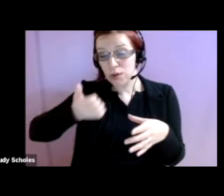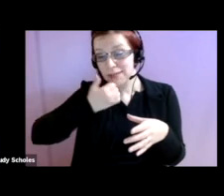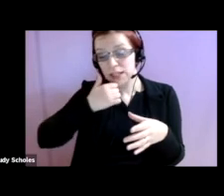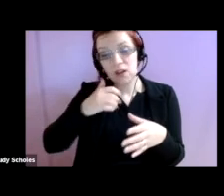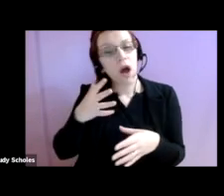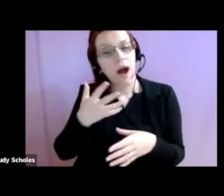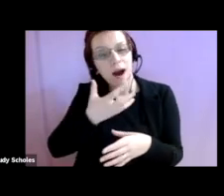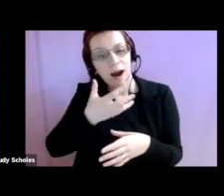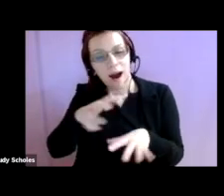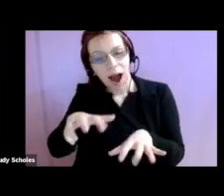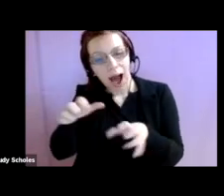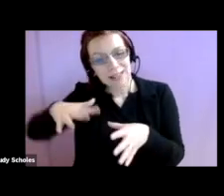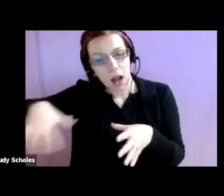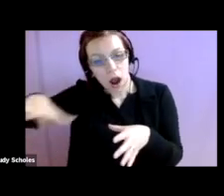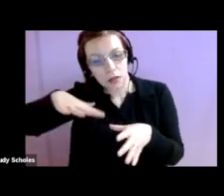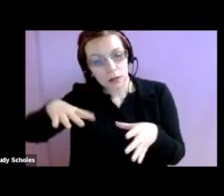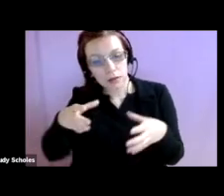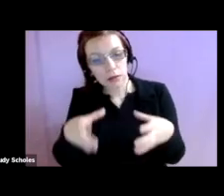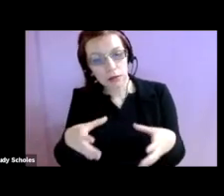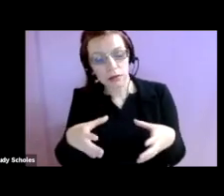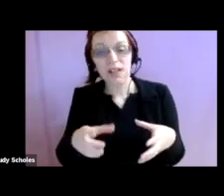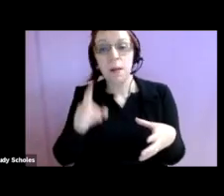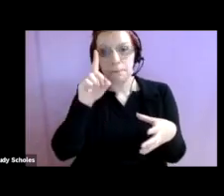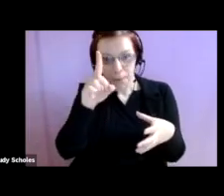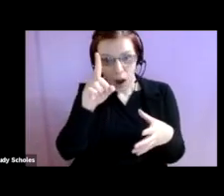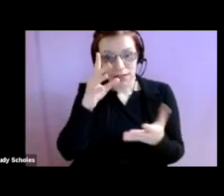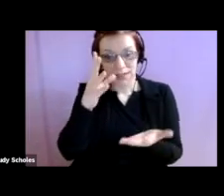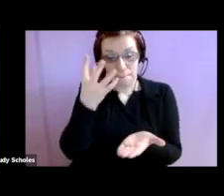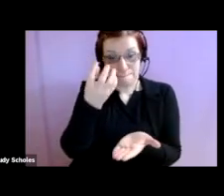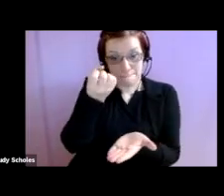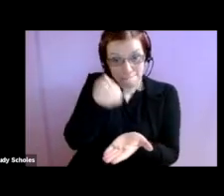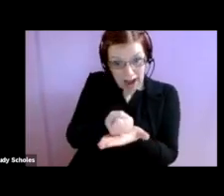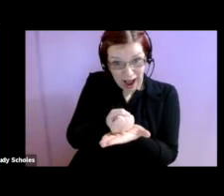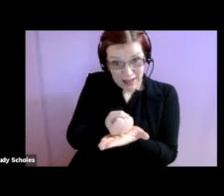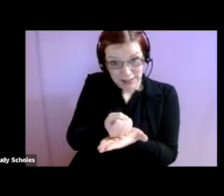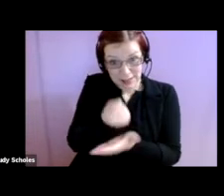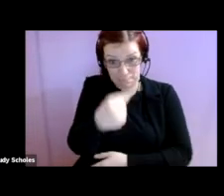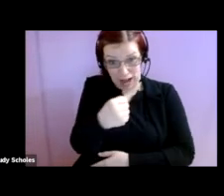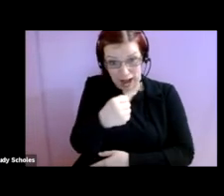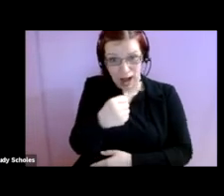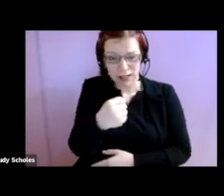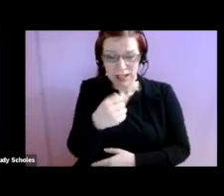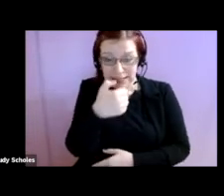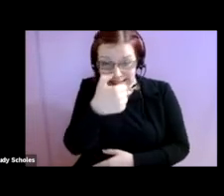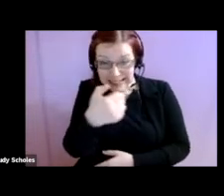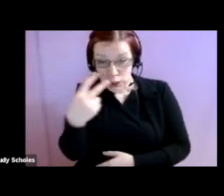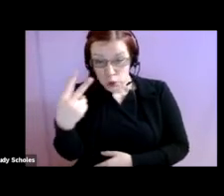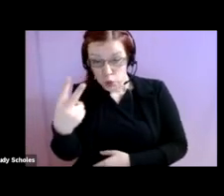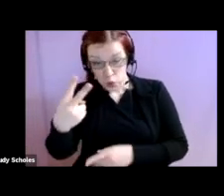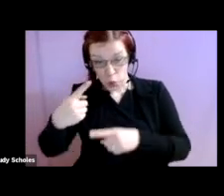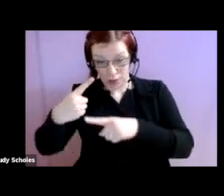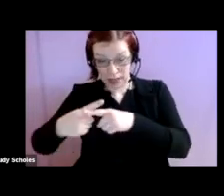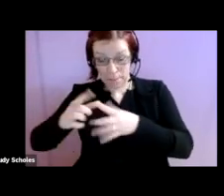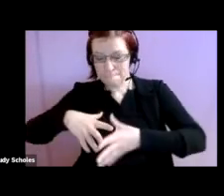but it was about 62 times the mass of the sun compressed into that size. That it was